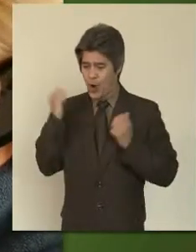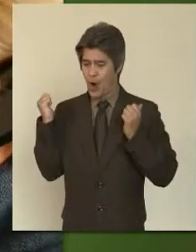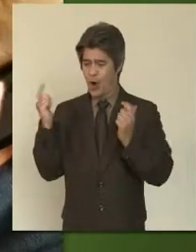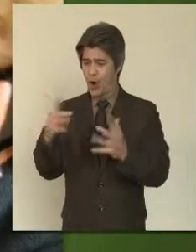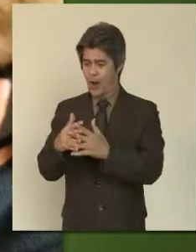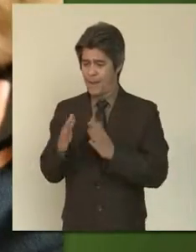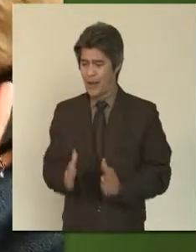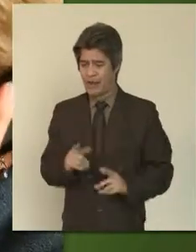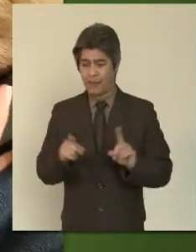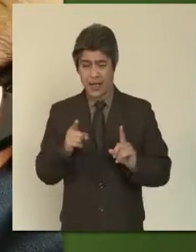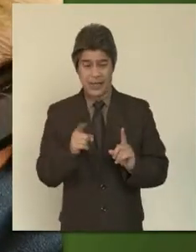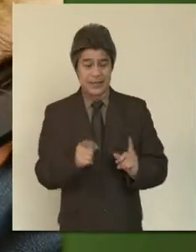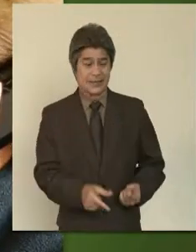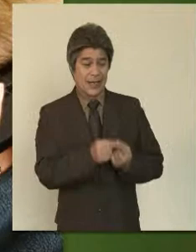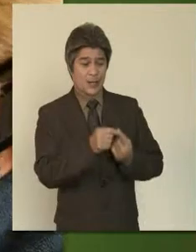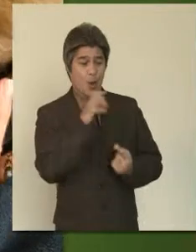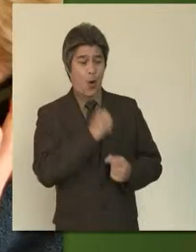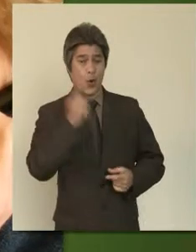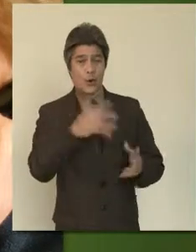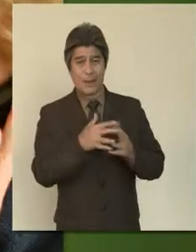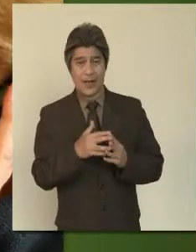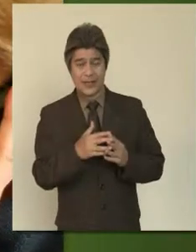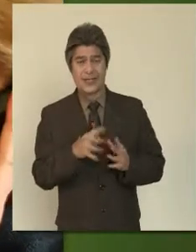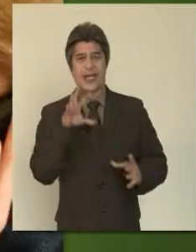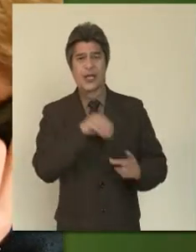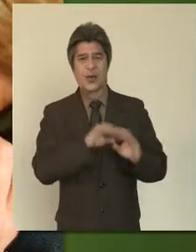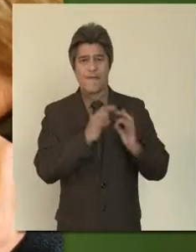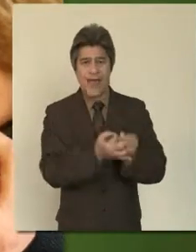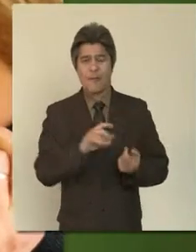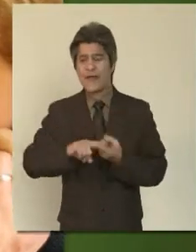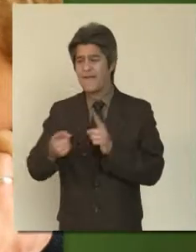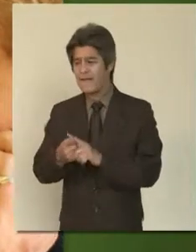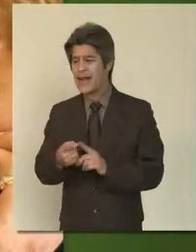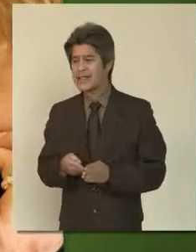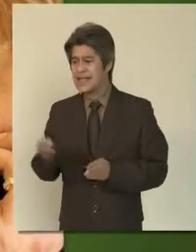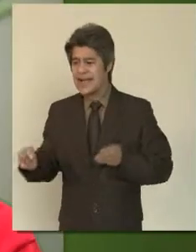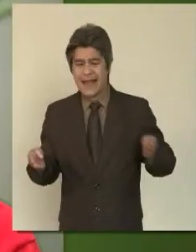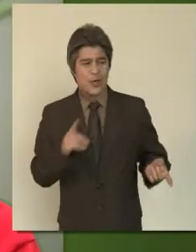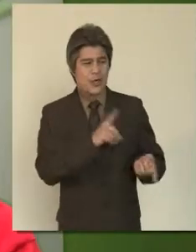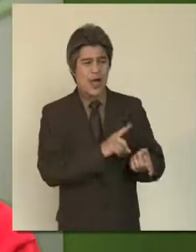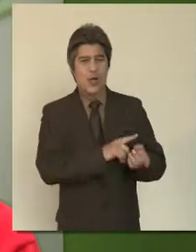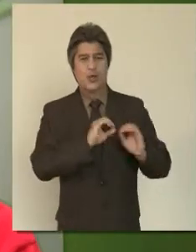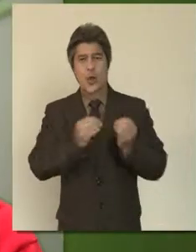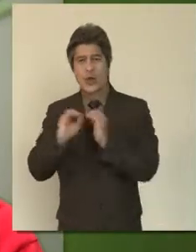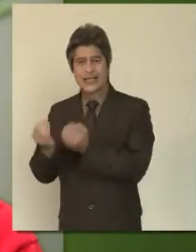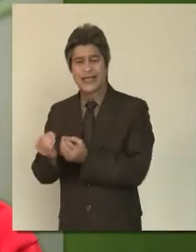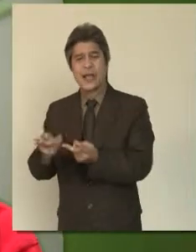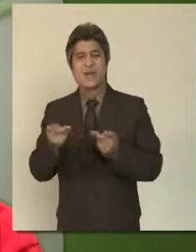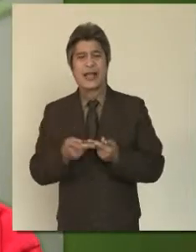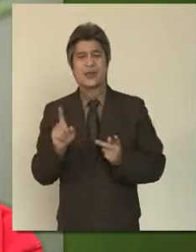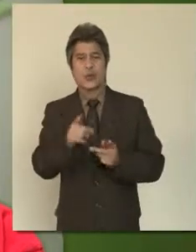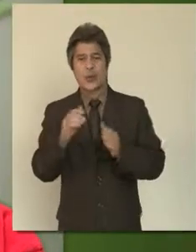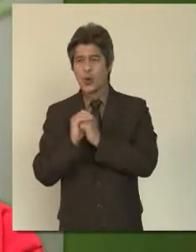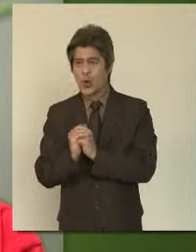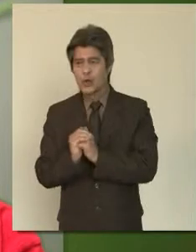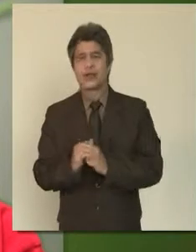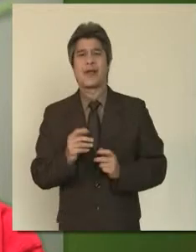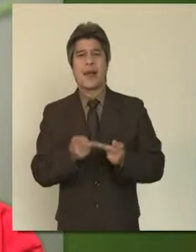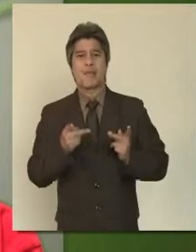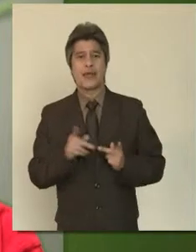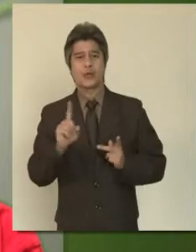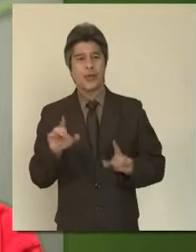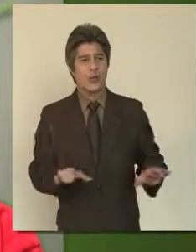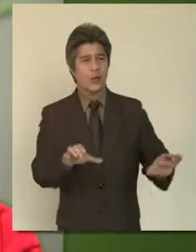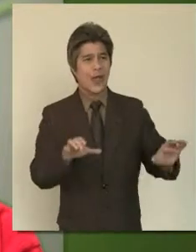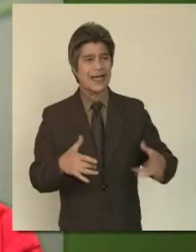but especially for older Americans. It can include your family, friends, neighbors, doctors, organizations, places where you worship,